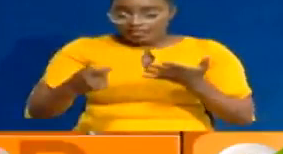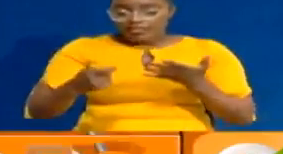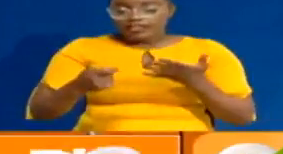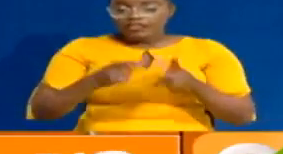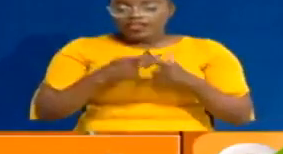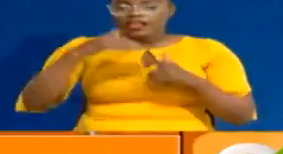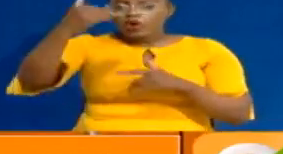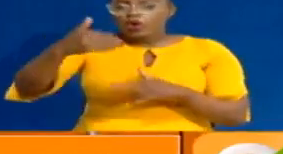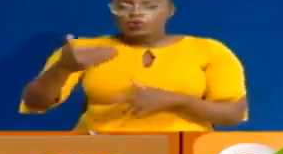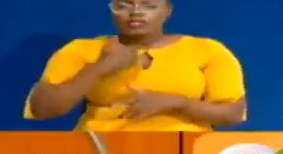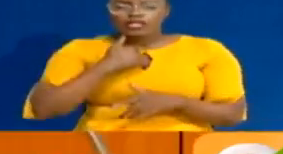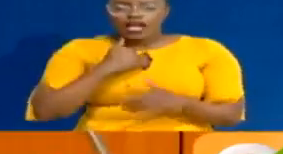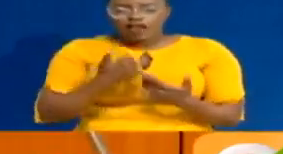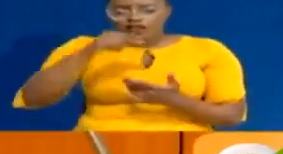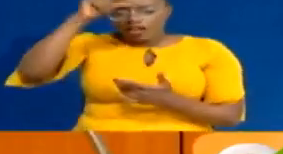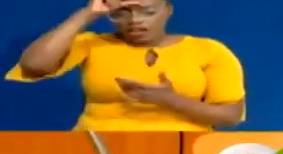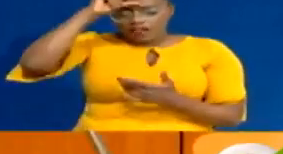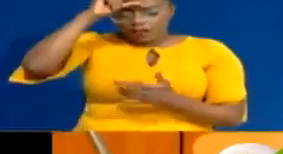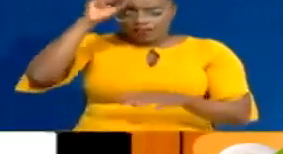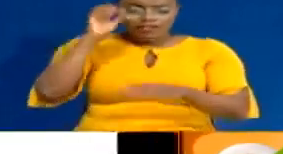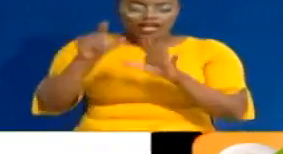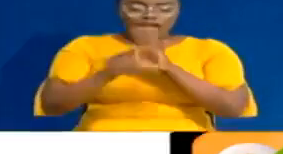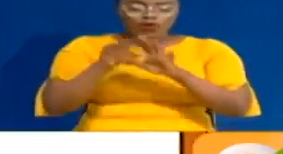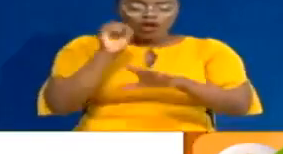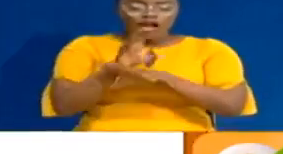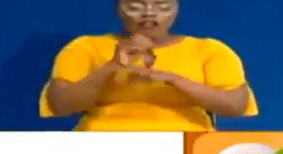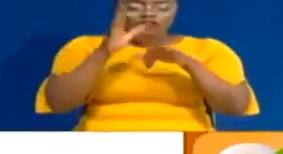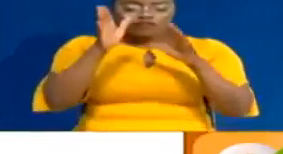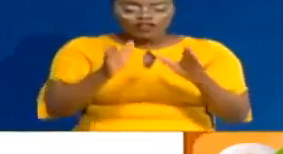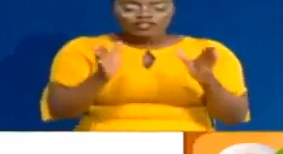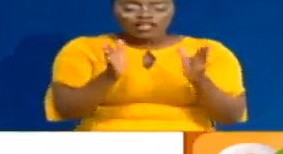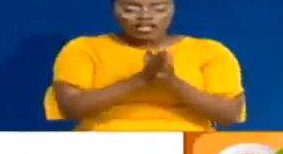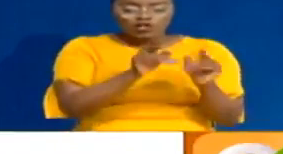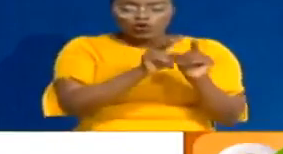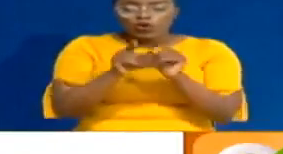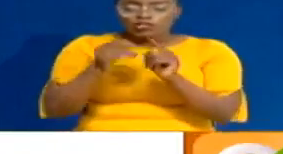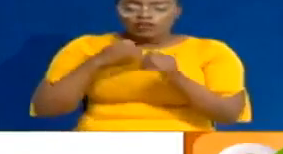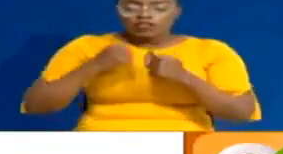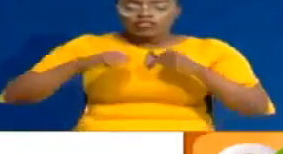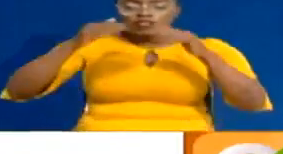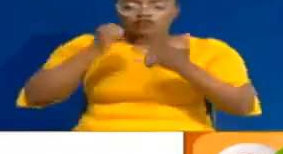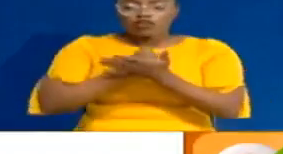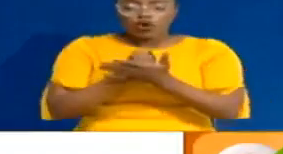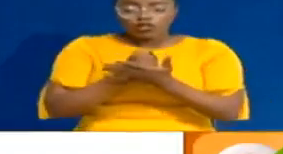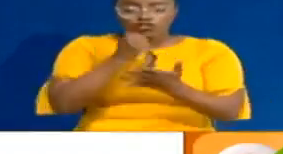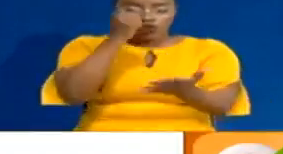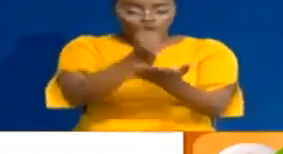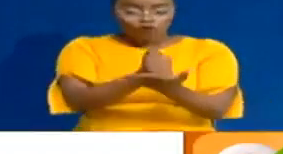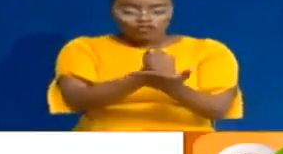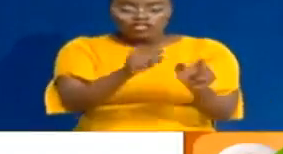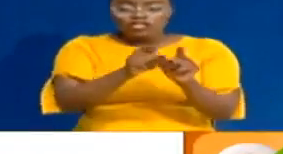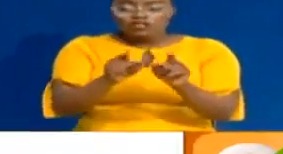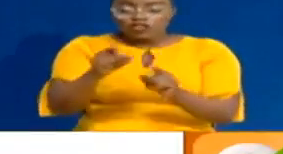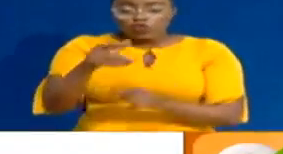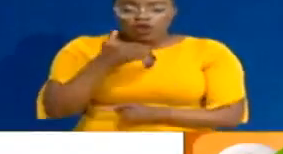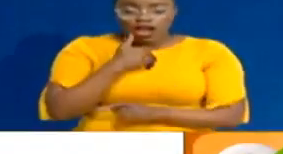signed, there's always a government legal advisor and there's always an officer from the audit office. Do